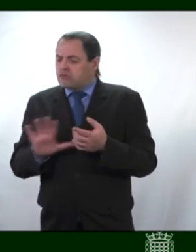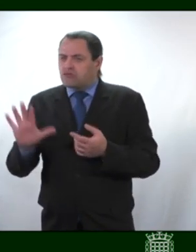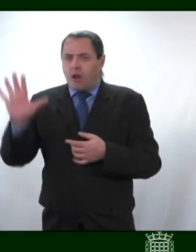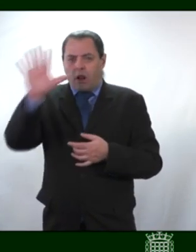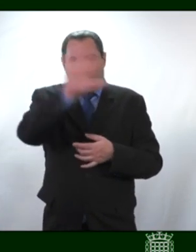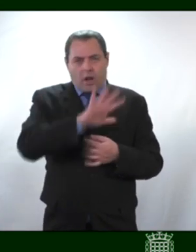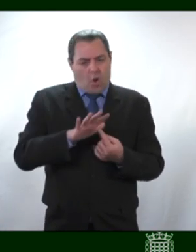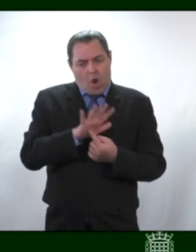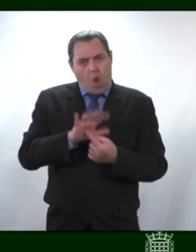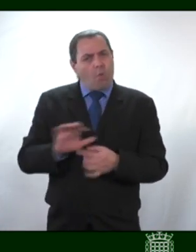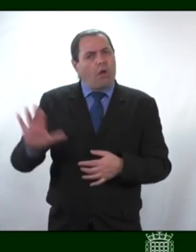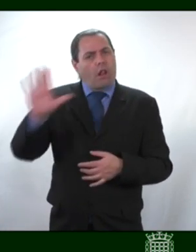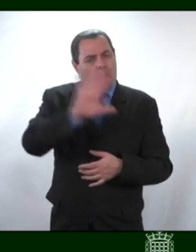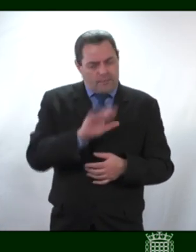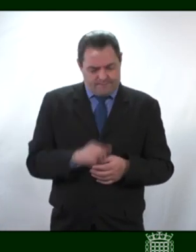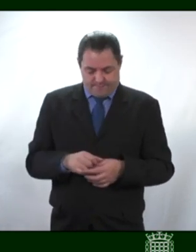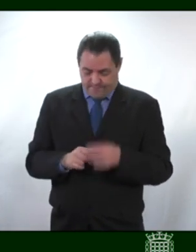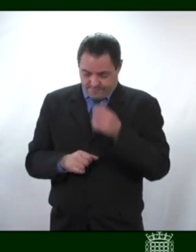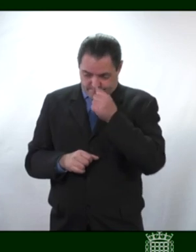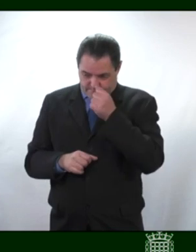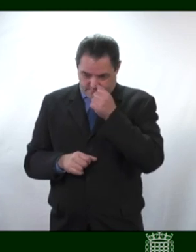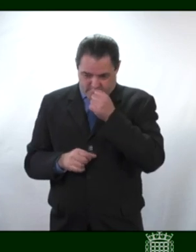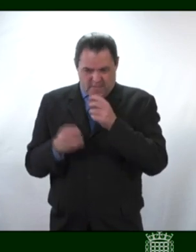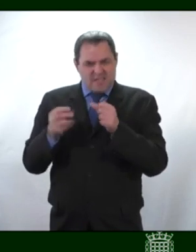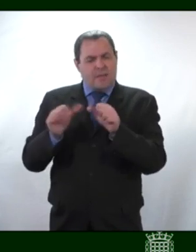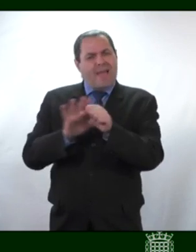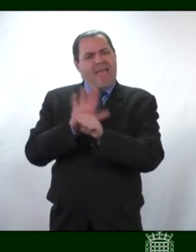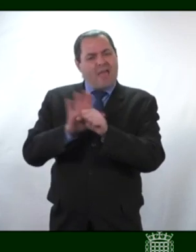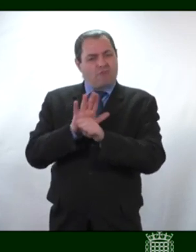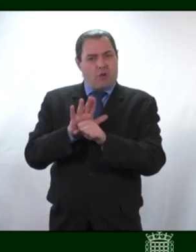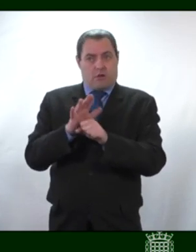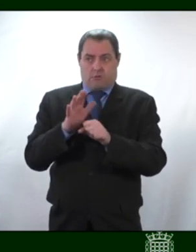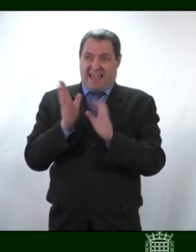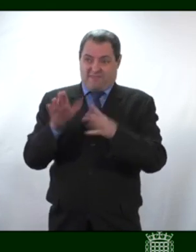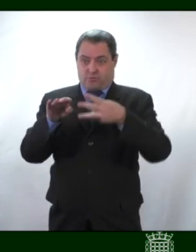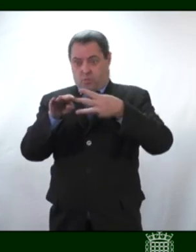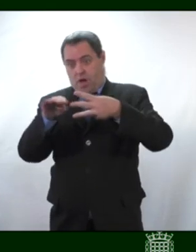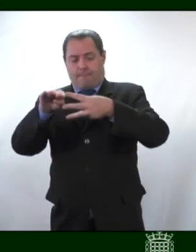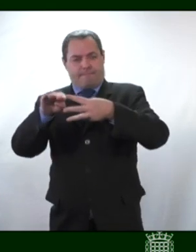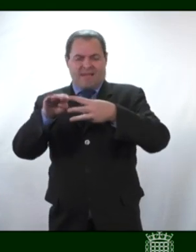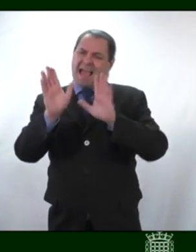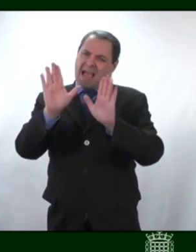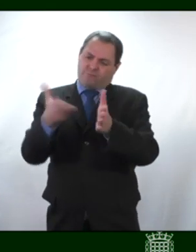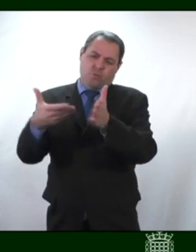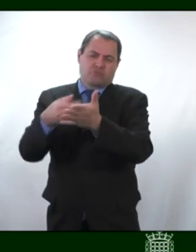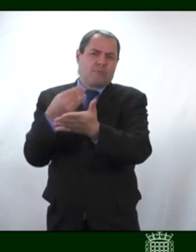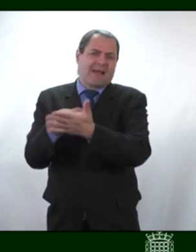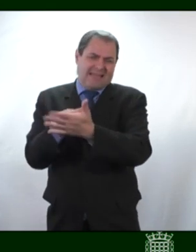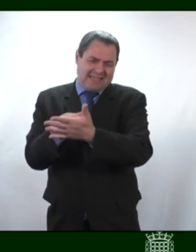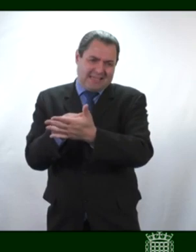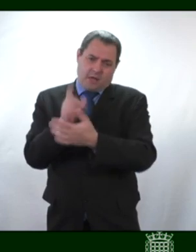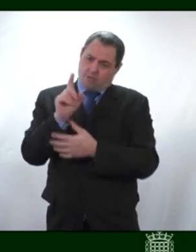local approach. But in those areas that do need to go to Tier 3, it's absolutely right the government gives additional financial support, but it's also